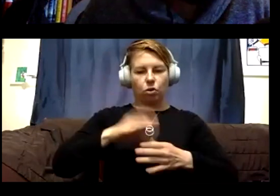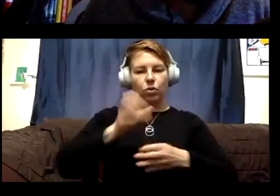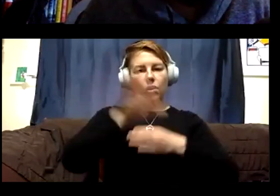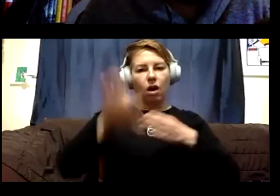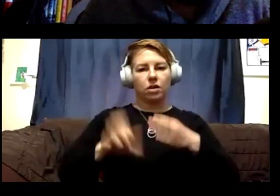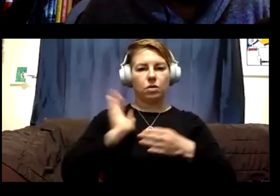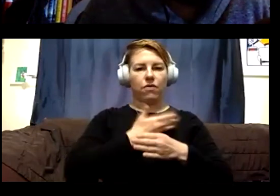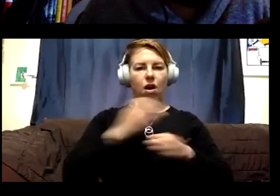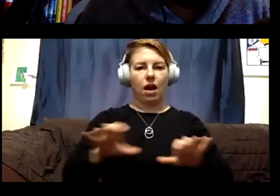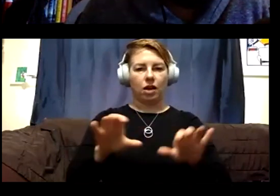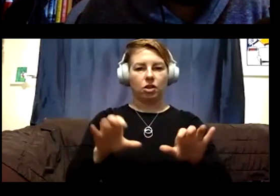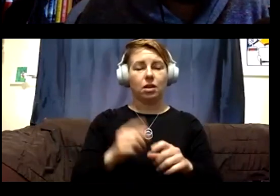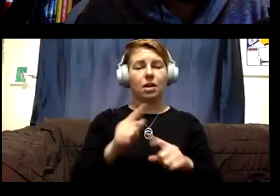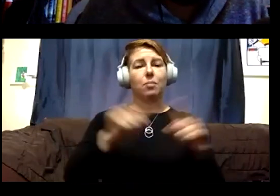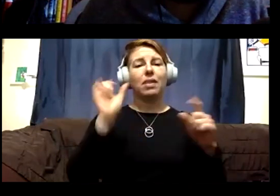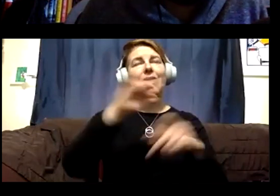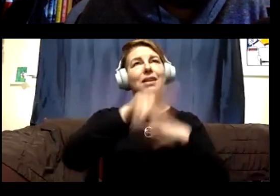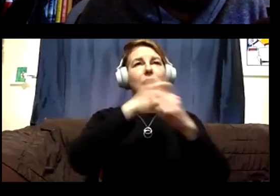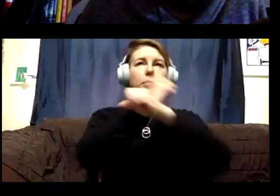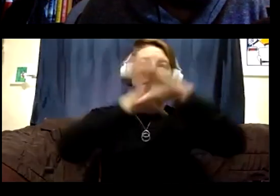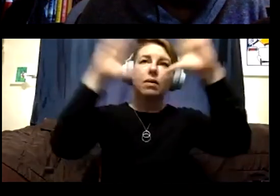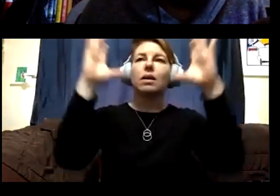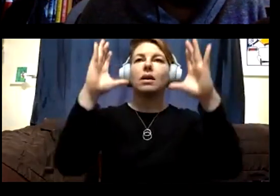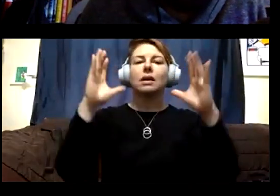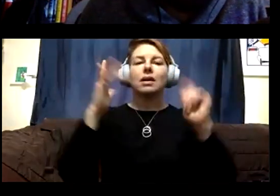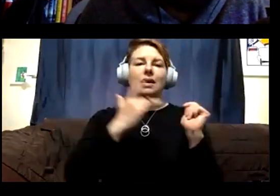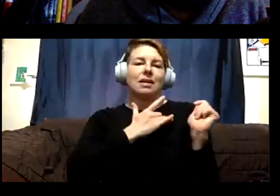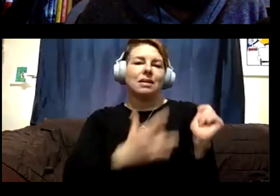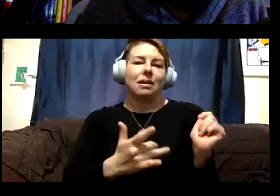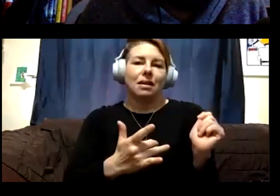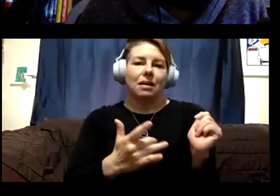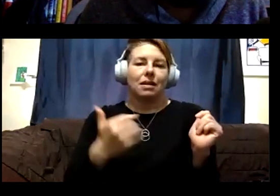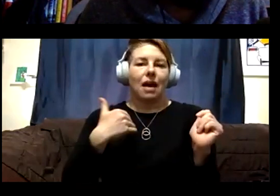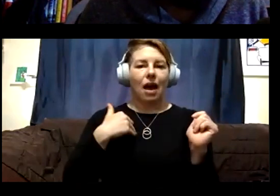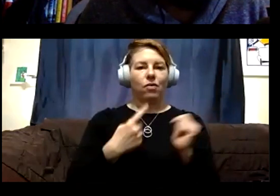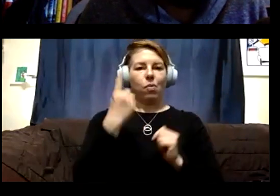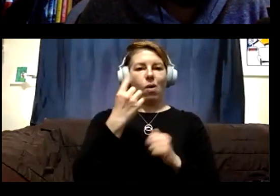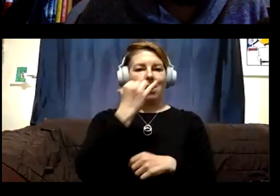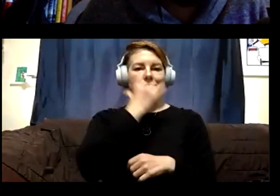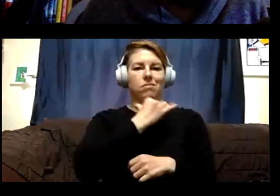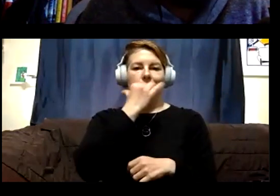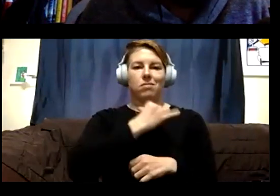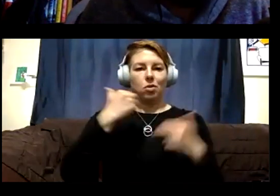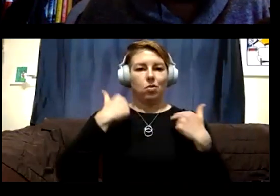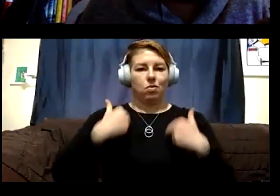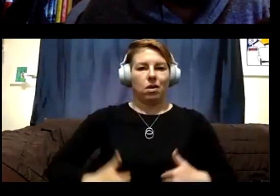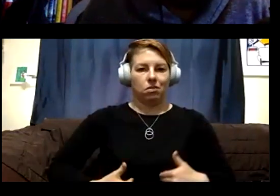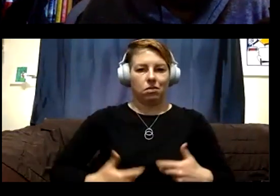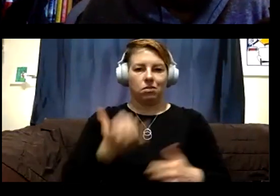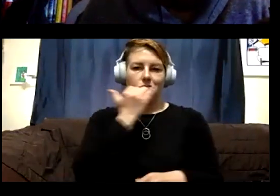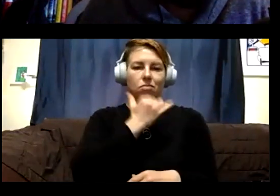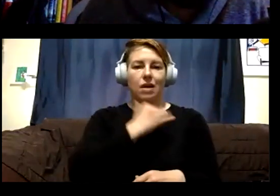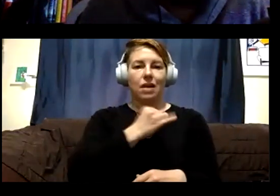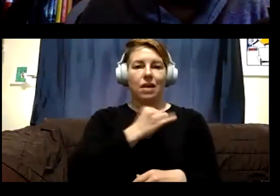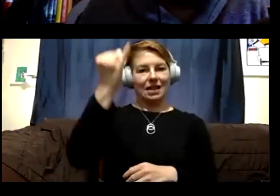But these visions often assume a monolithic human folly. There's this idea that we, all of us,